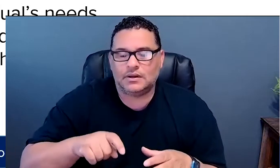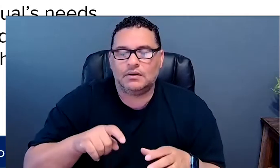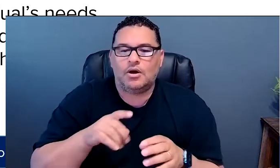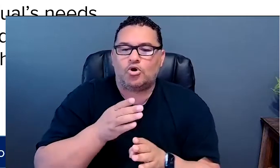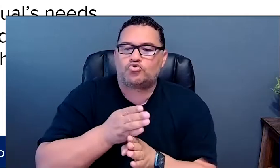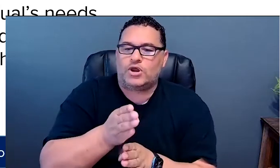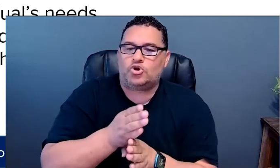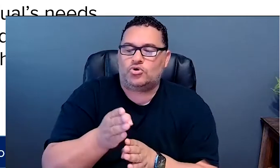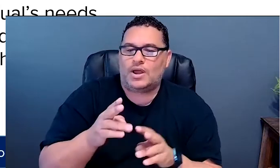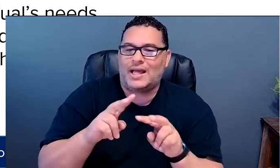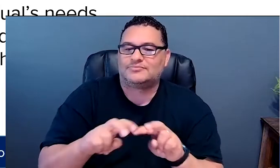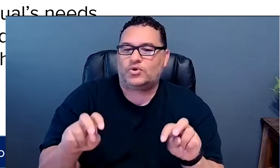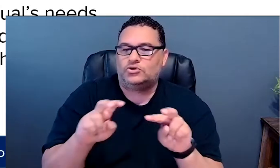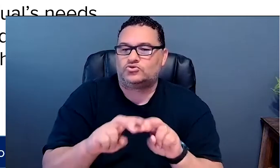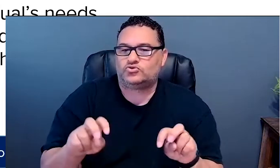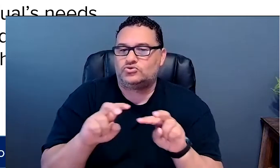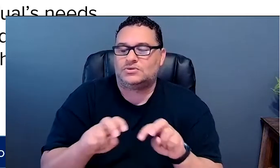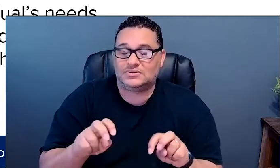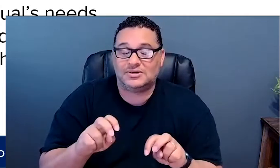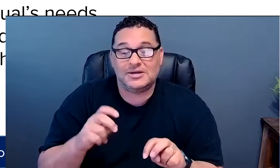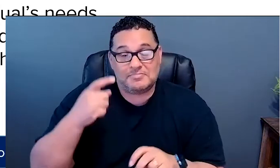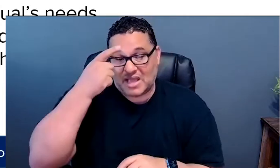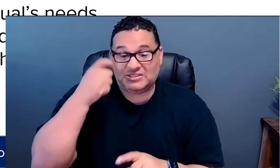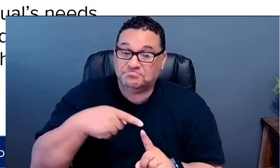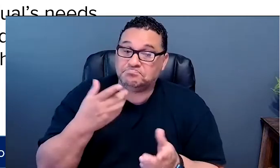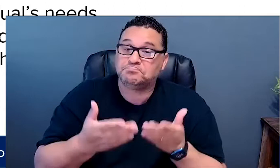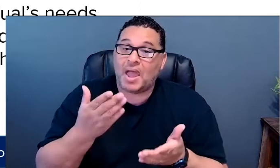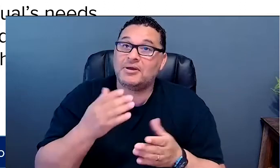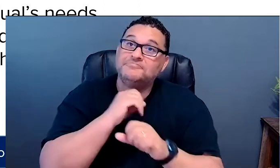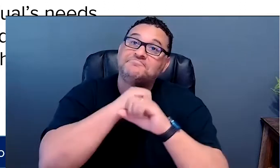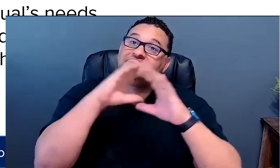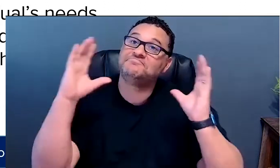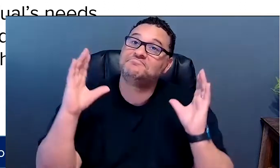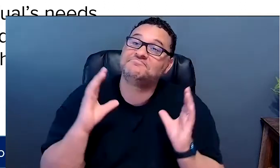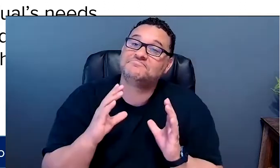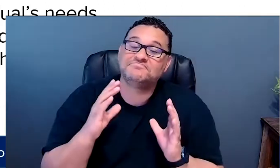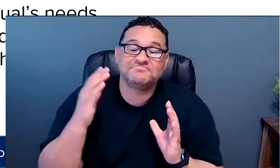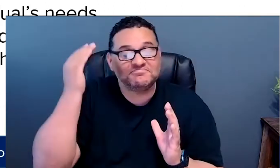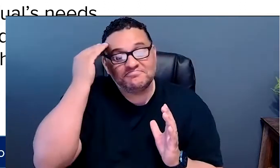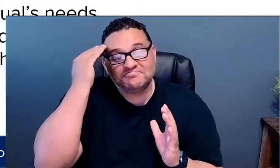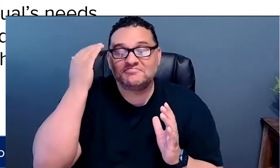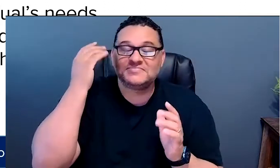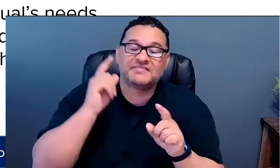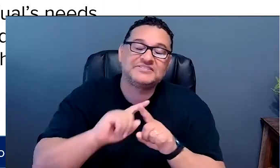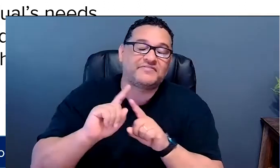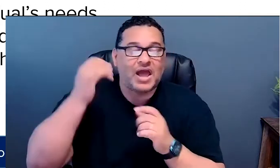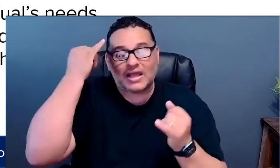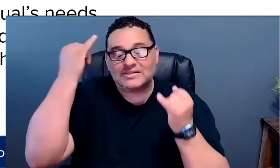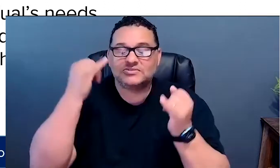because they may have ideas about what they want to do, but unless they have